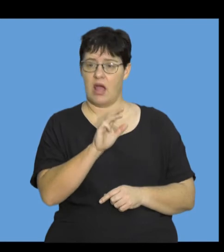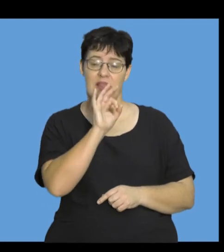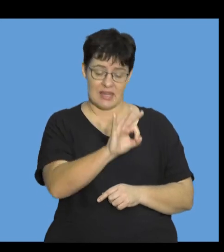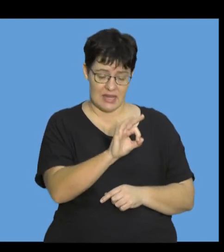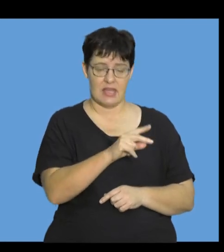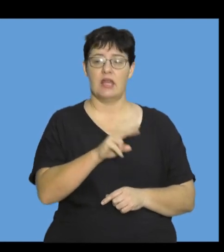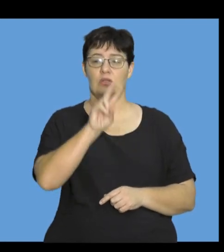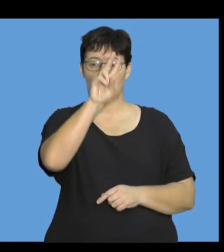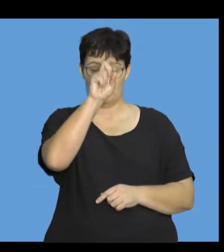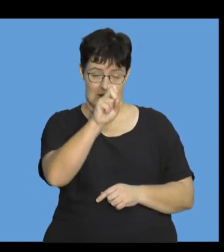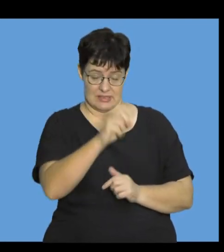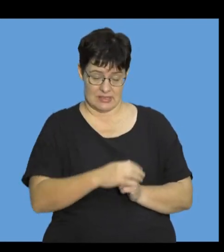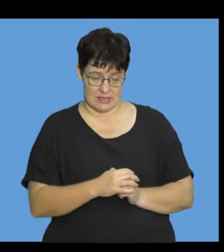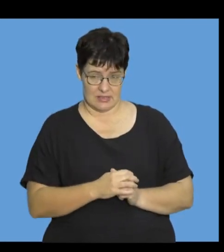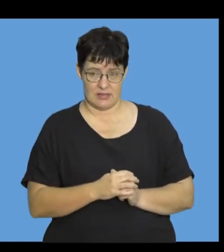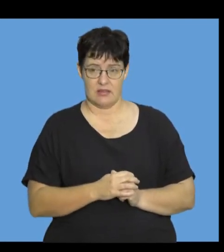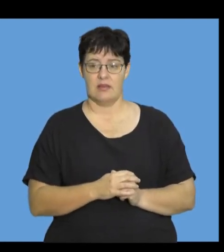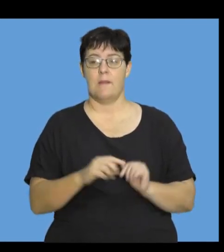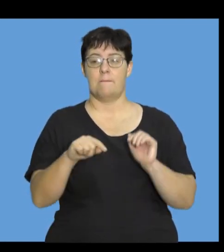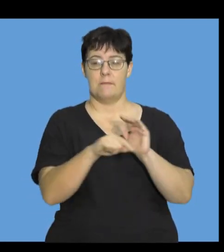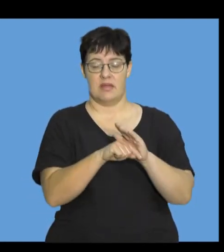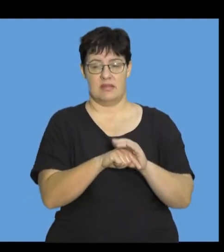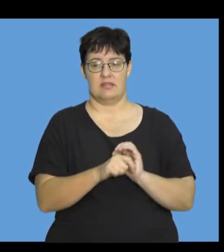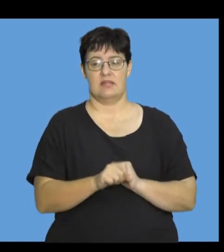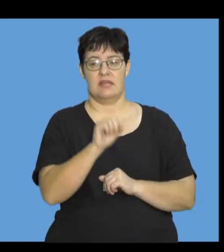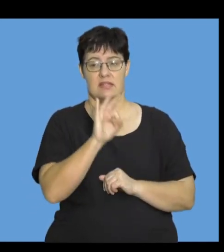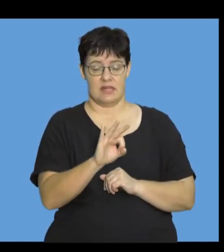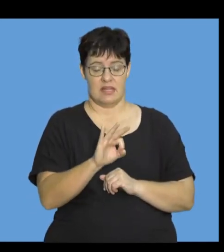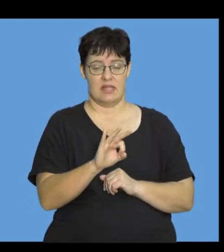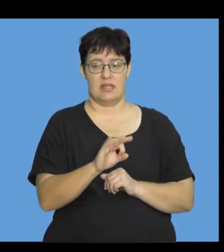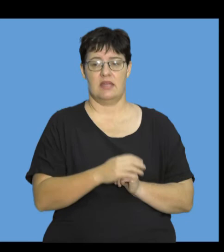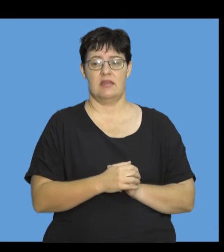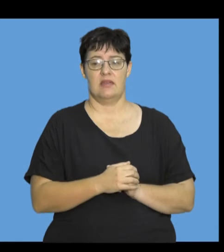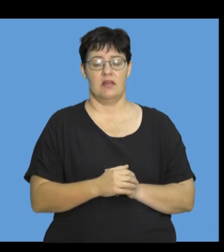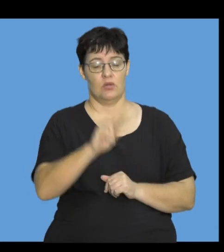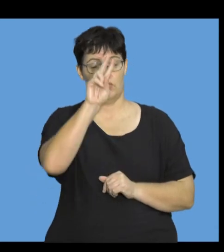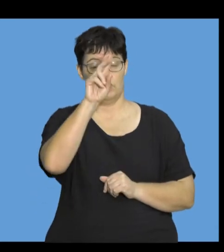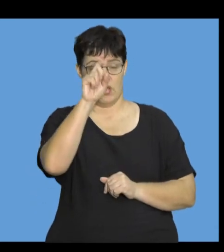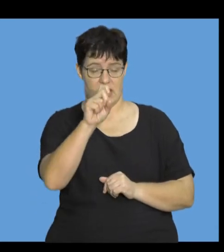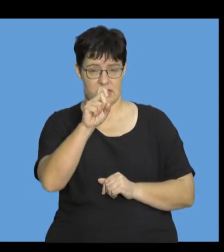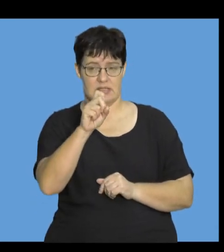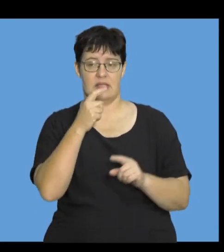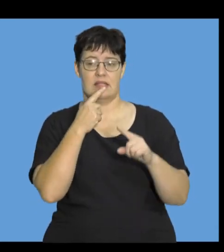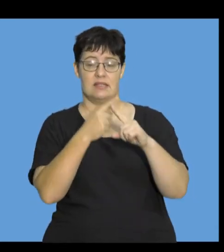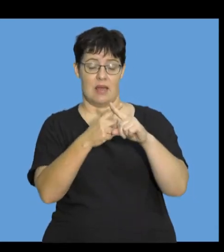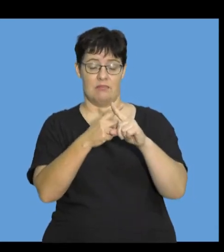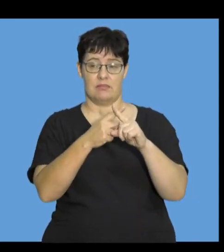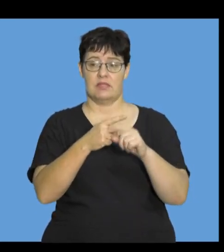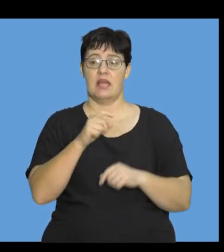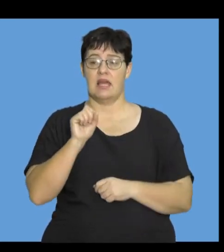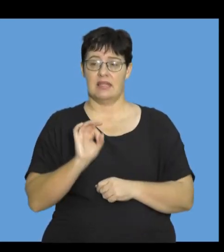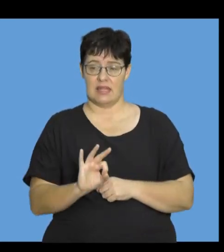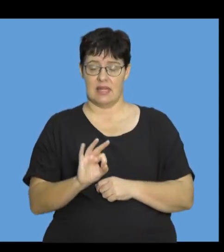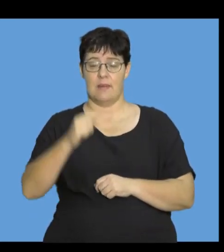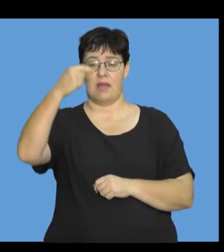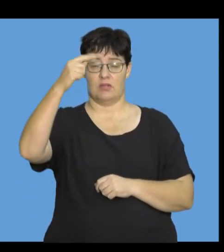the exponent of 2x minus 3 to the exponent of 2x times 3 to